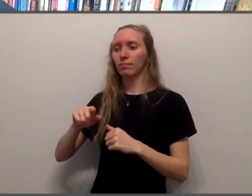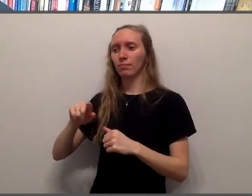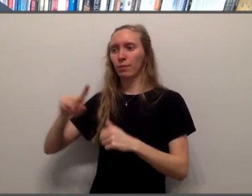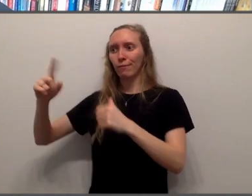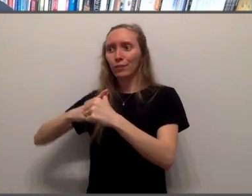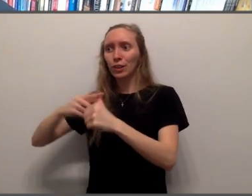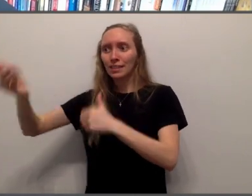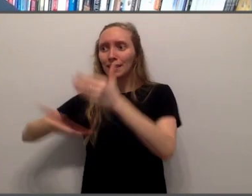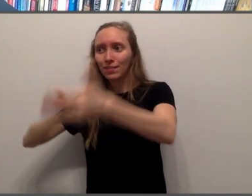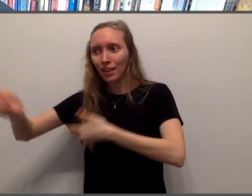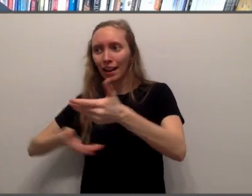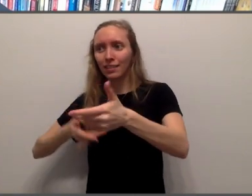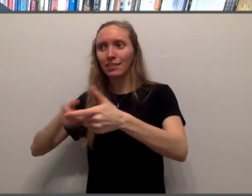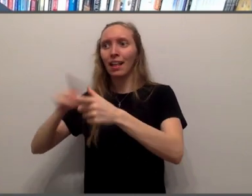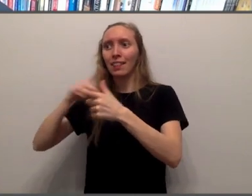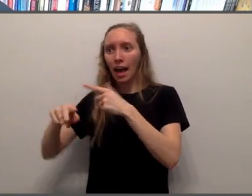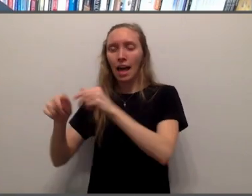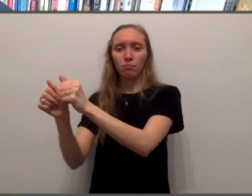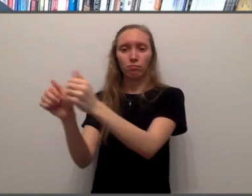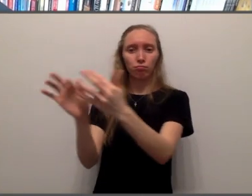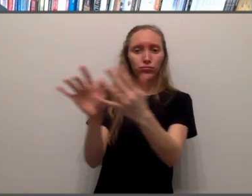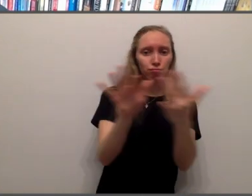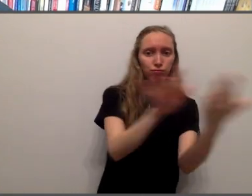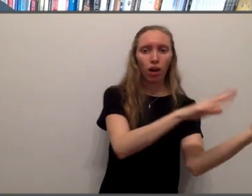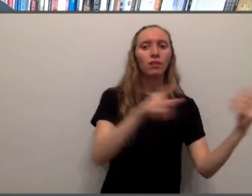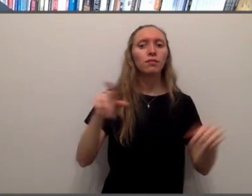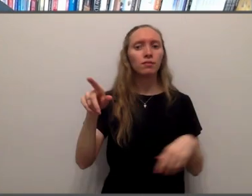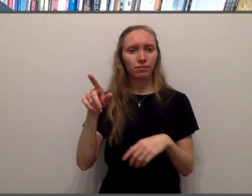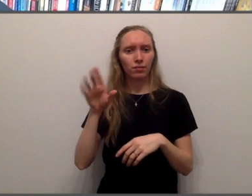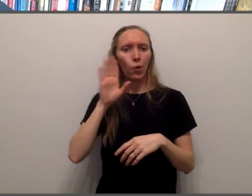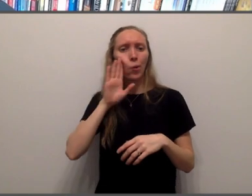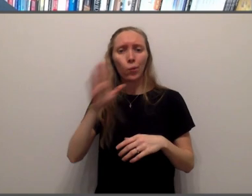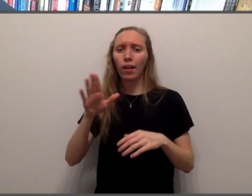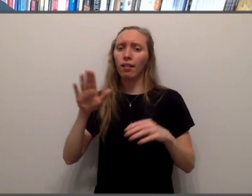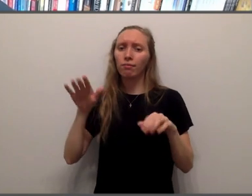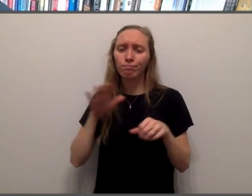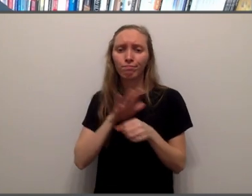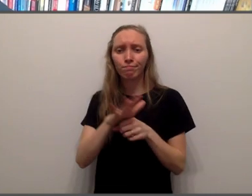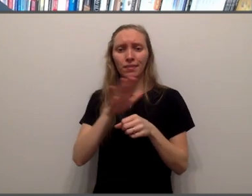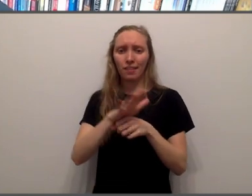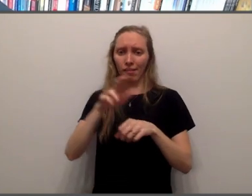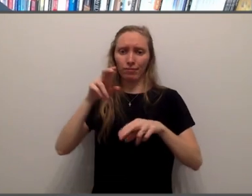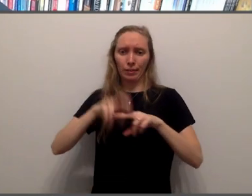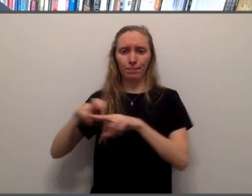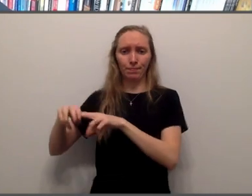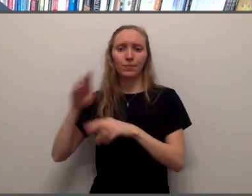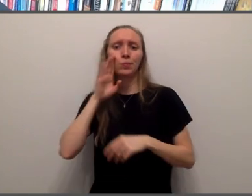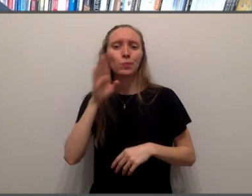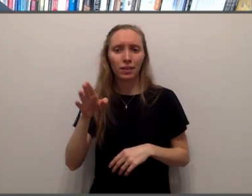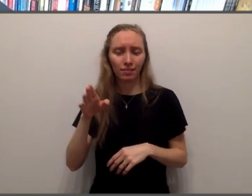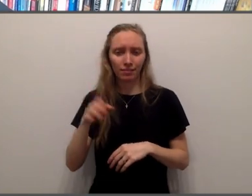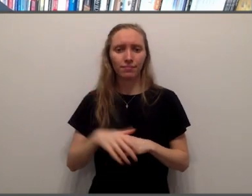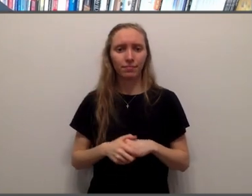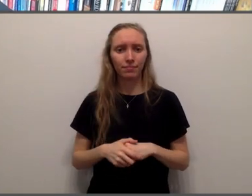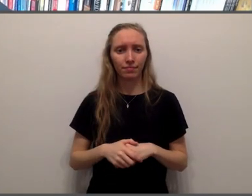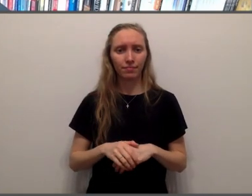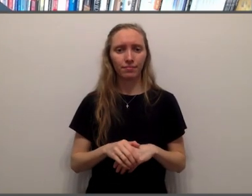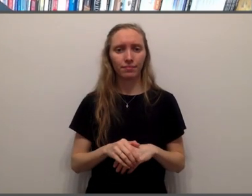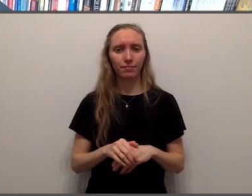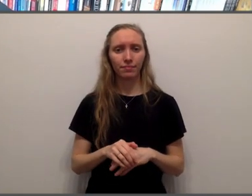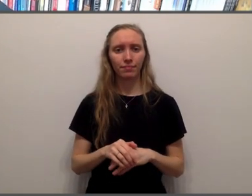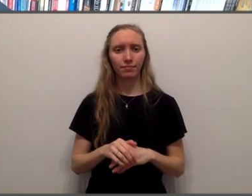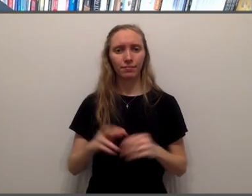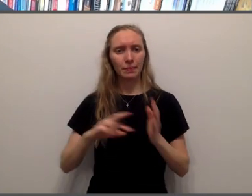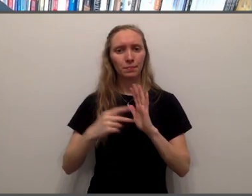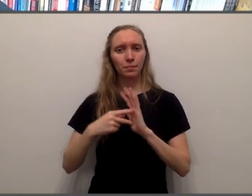is just the beginning of a great discussion about what it means to be more inclusive of those persons with disabilities